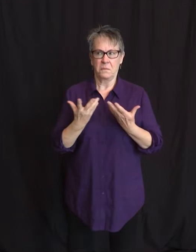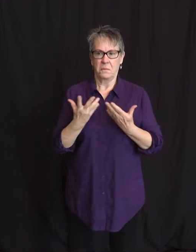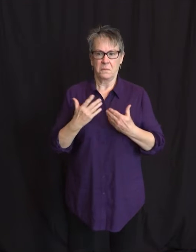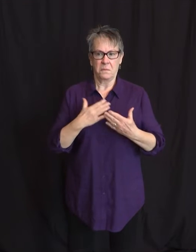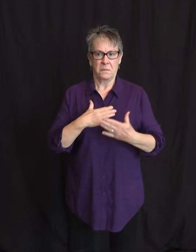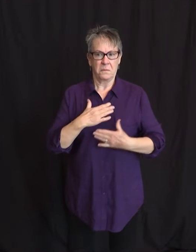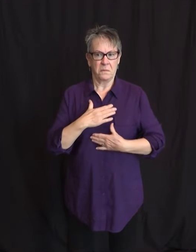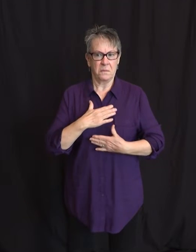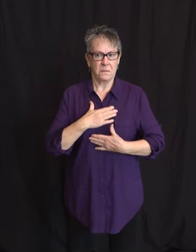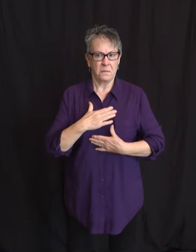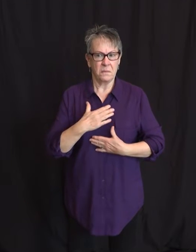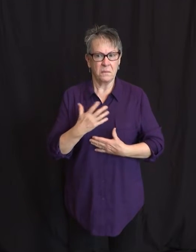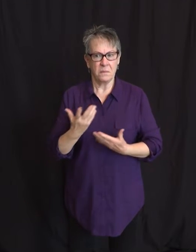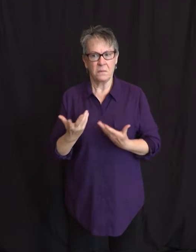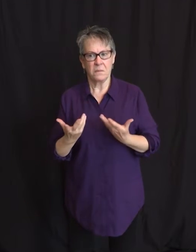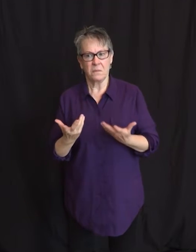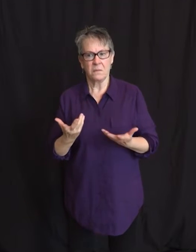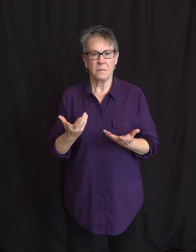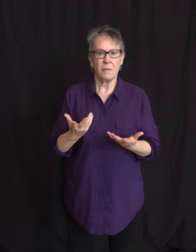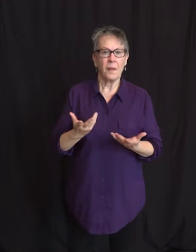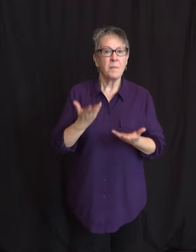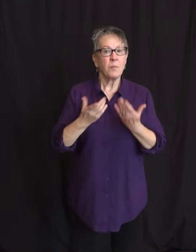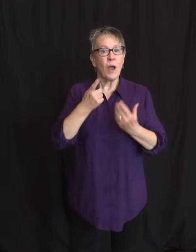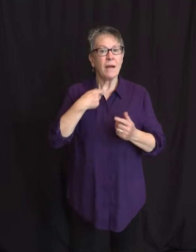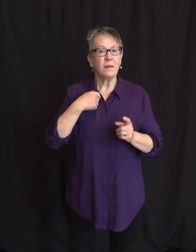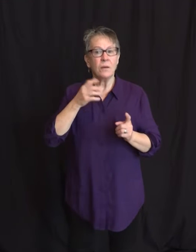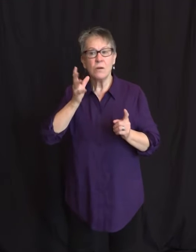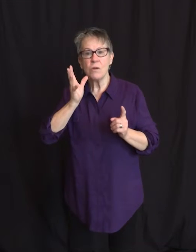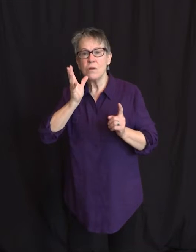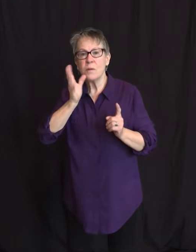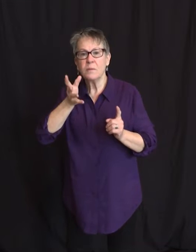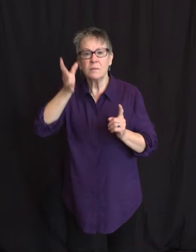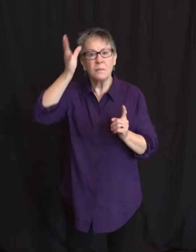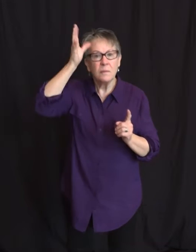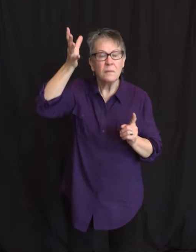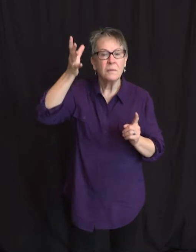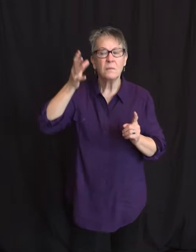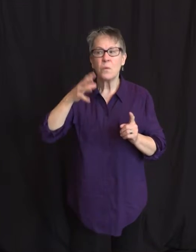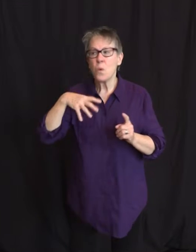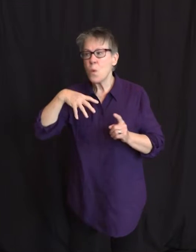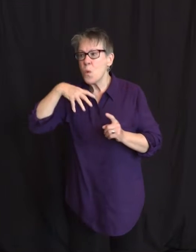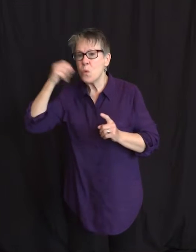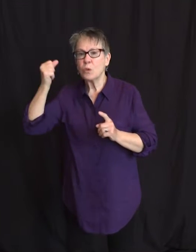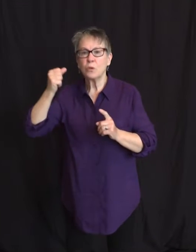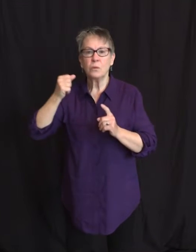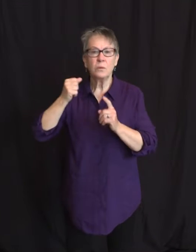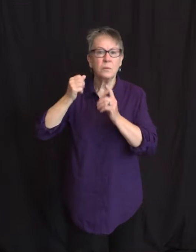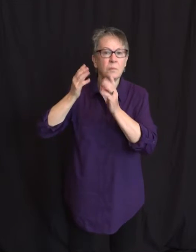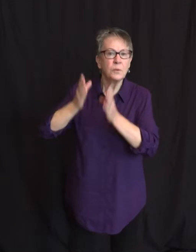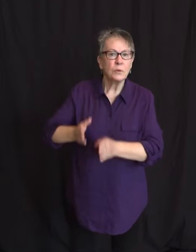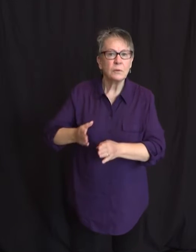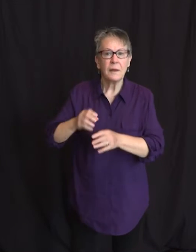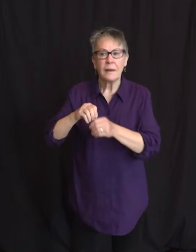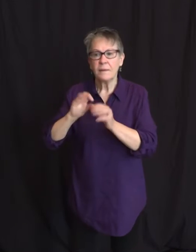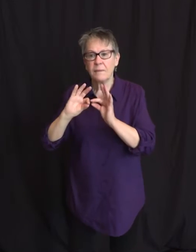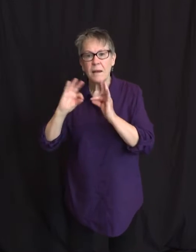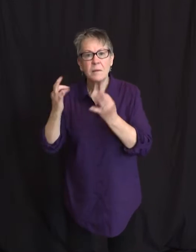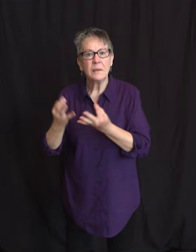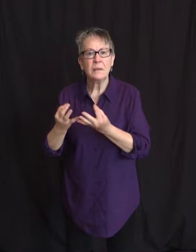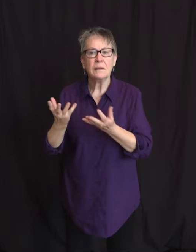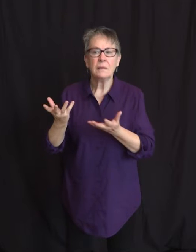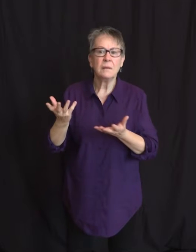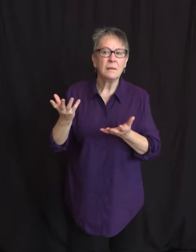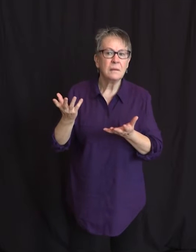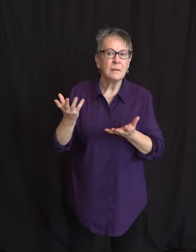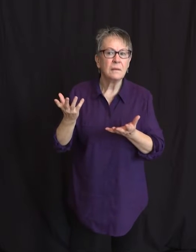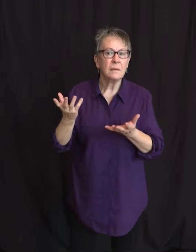remember some of your elder uncles and aunts, they always told you when you were young, if you don't have